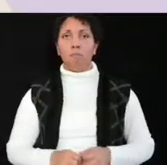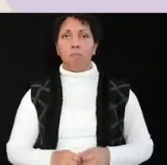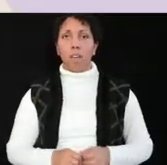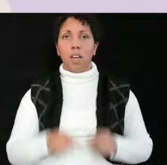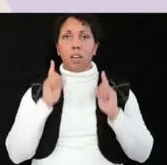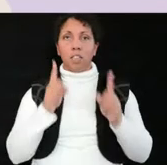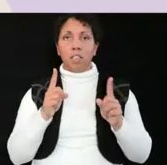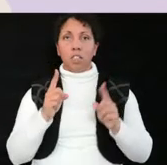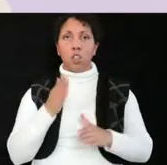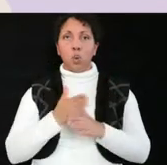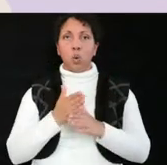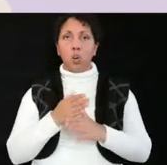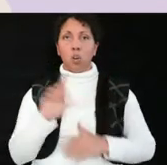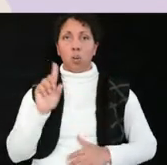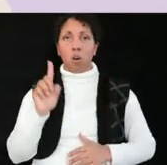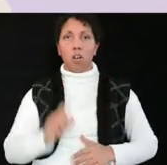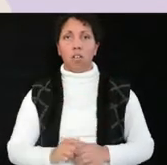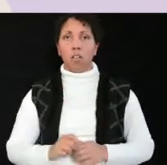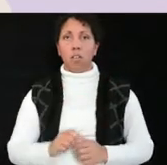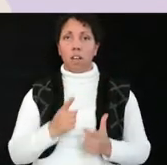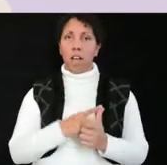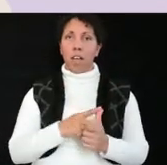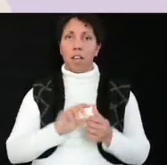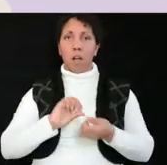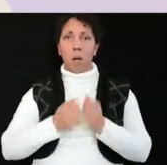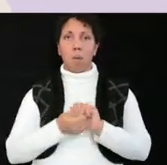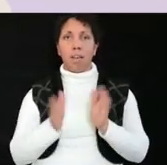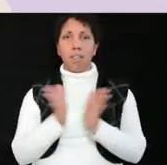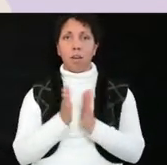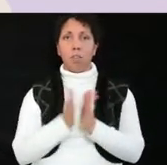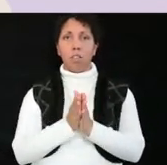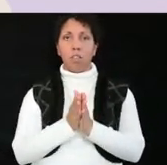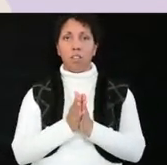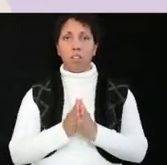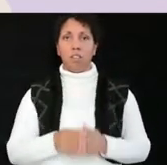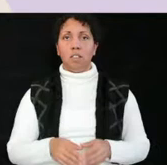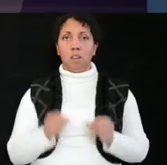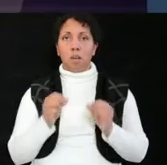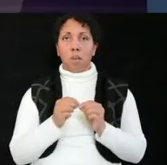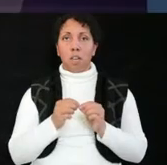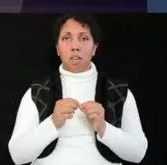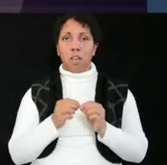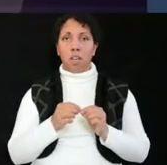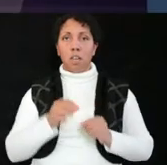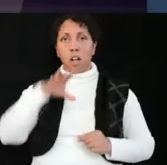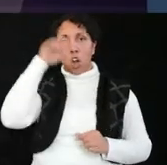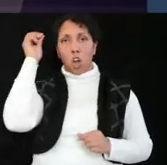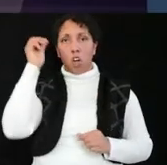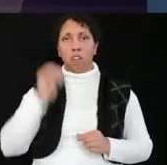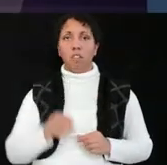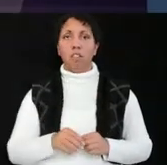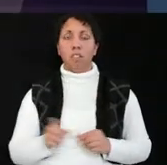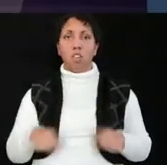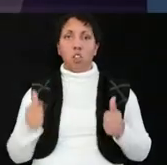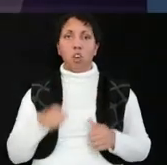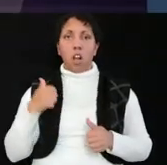do? A. Makes you sandwiches. B. Help you learn and enjoy life. C. A teacher is there